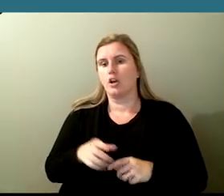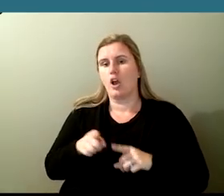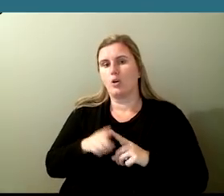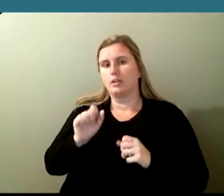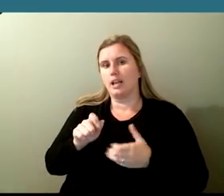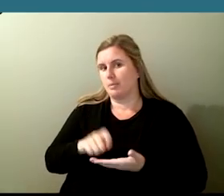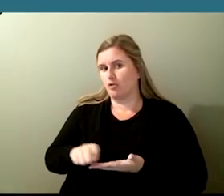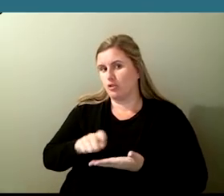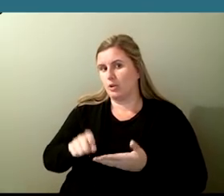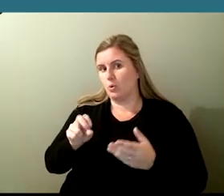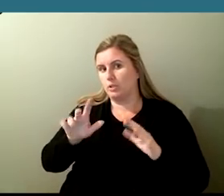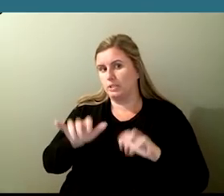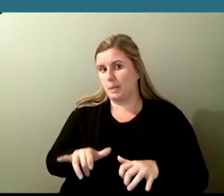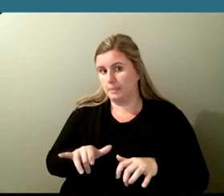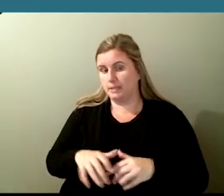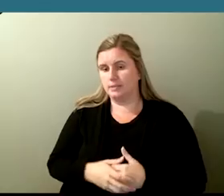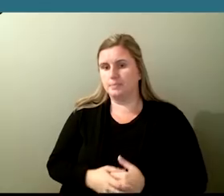the form of written or typed,